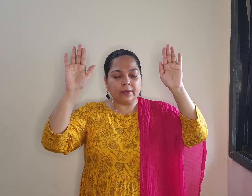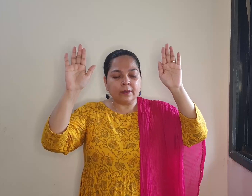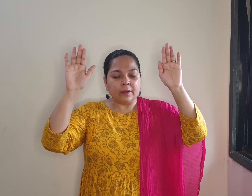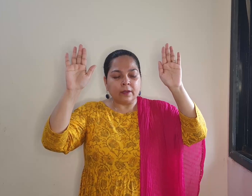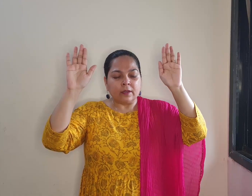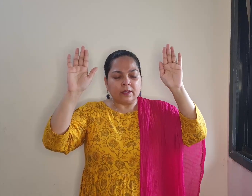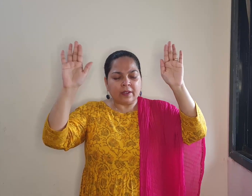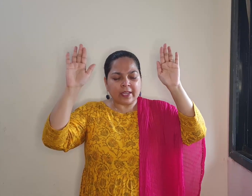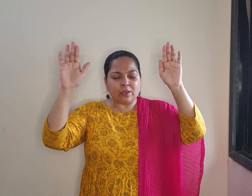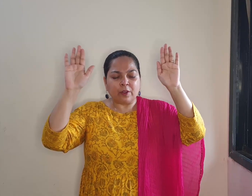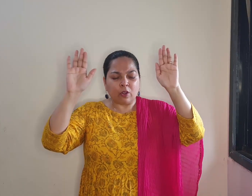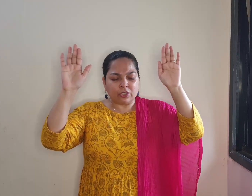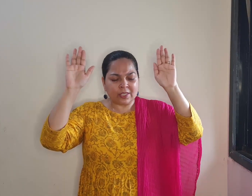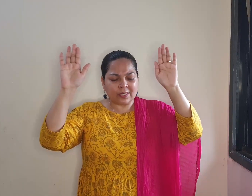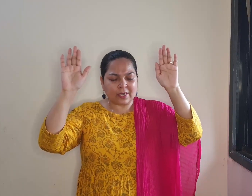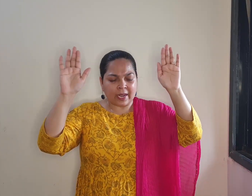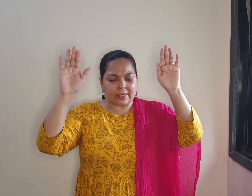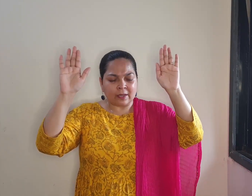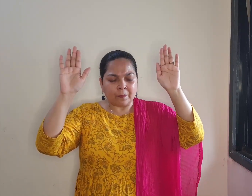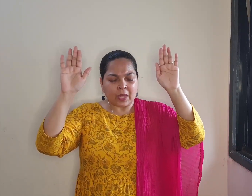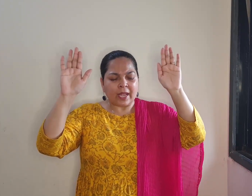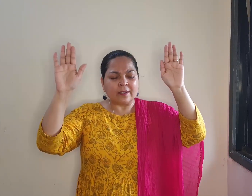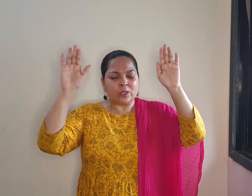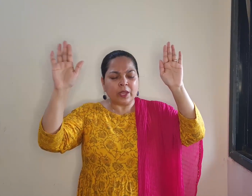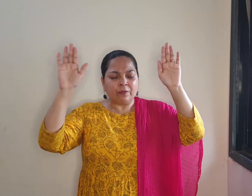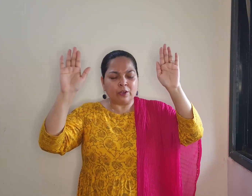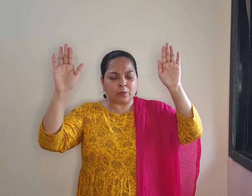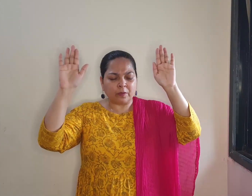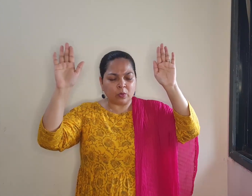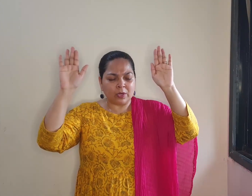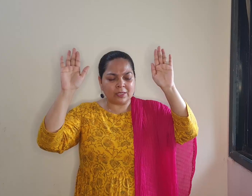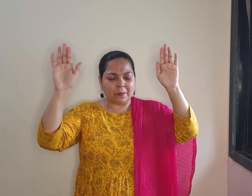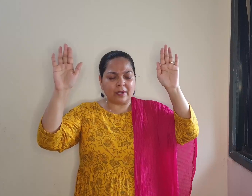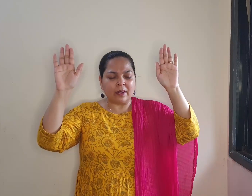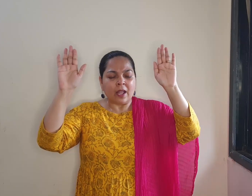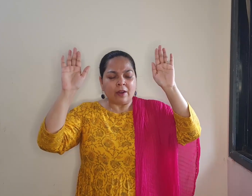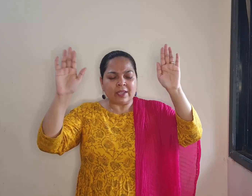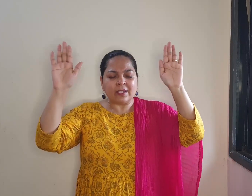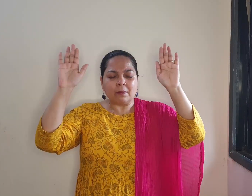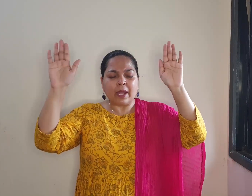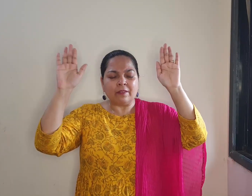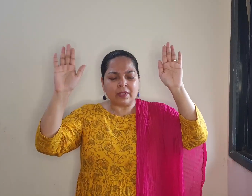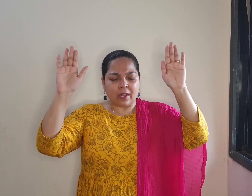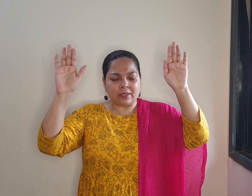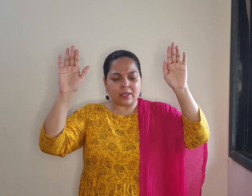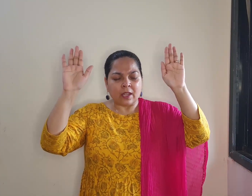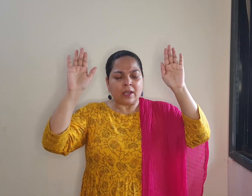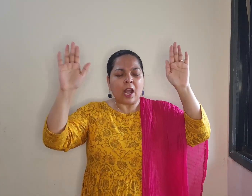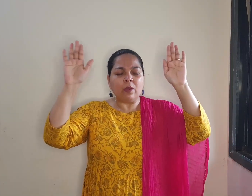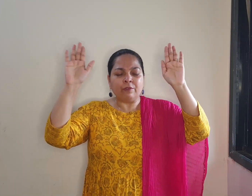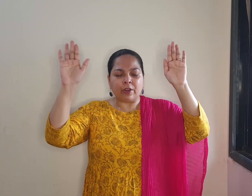God, the grace of our Lord Jesus Christ, and the sweet fellowship of the Holy Spirit. Rest and abide with